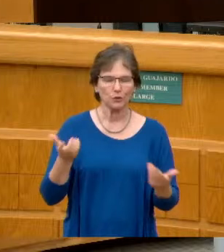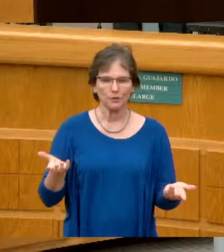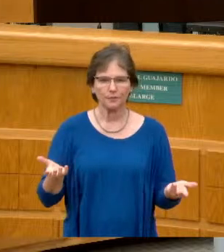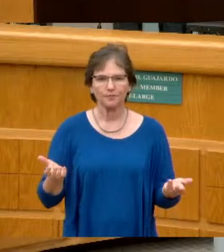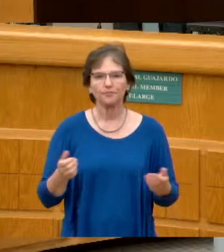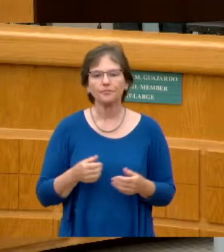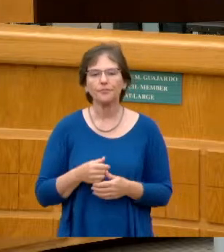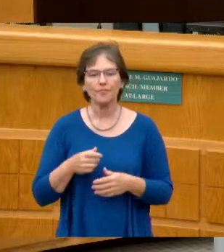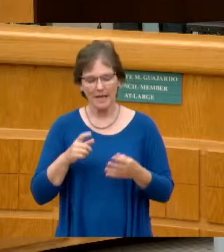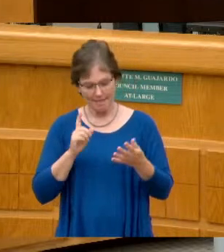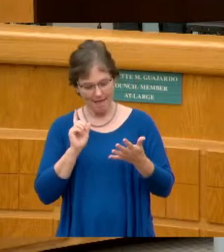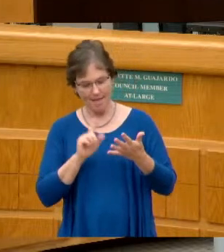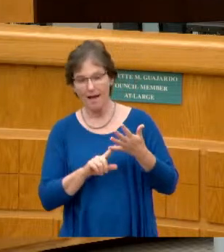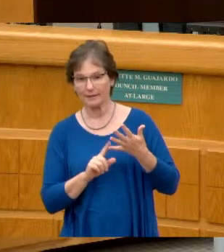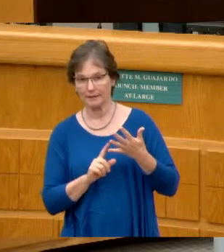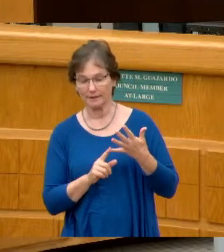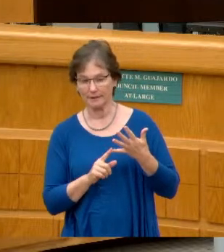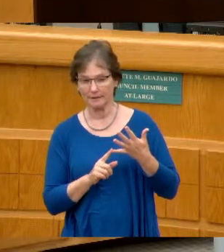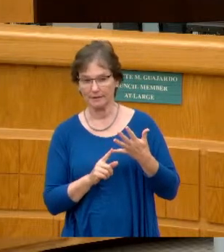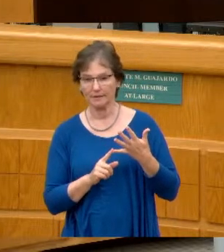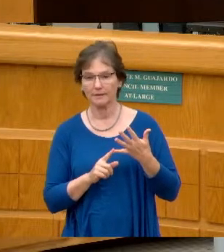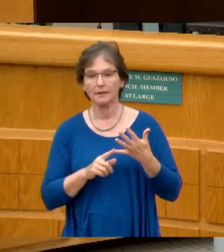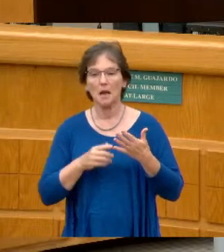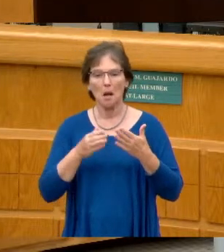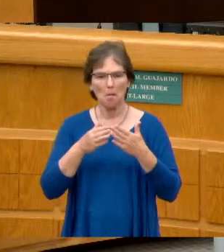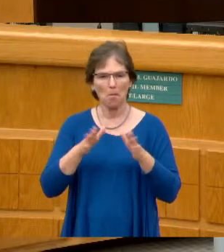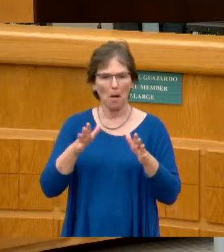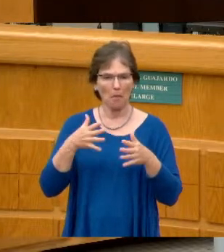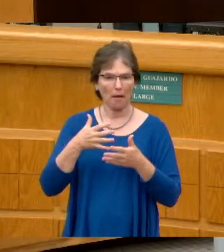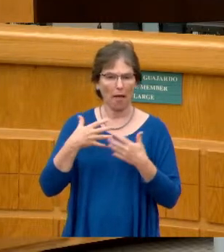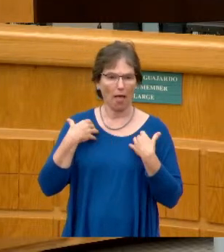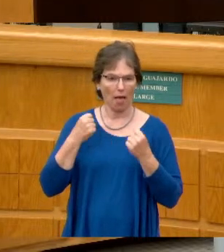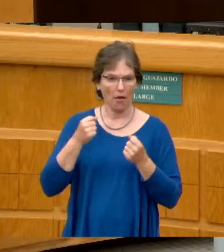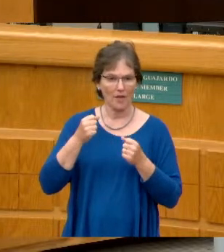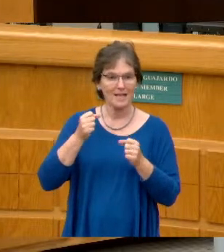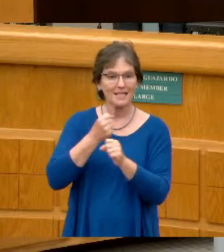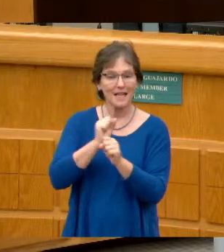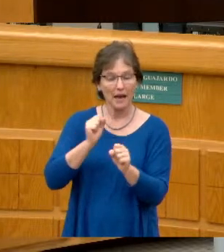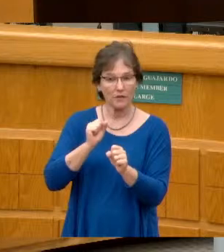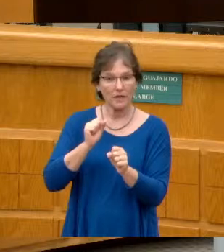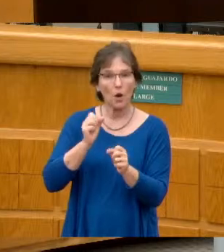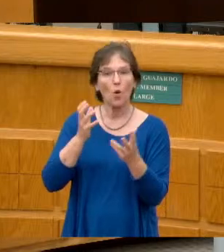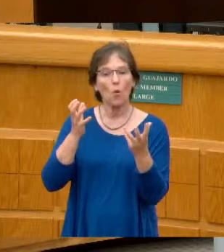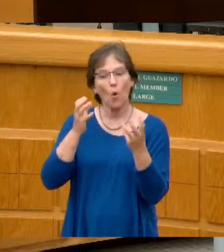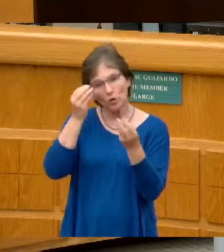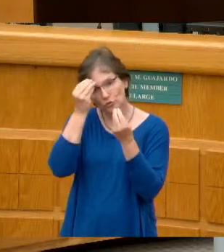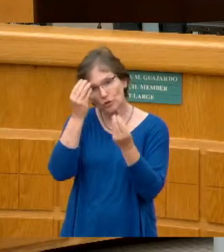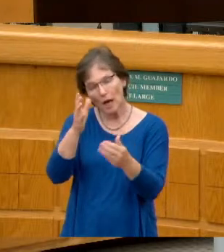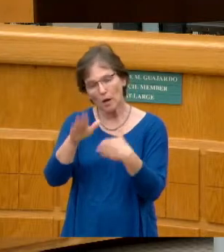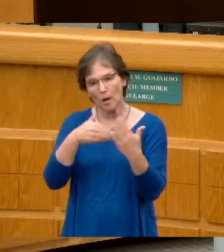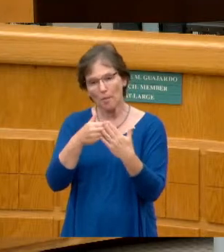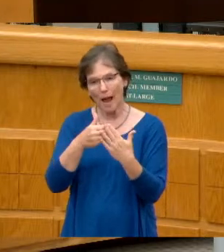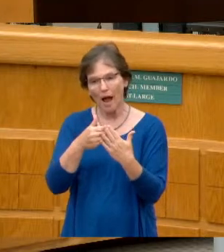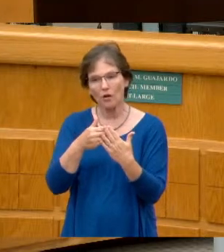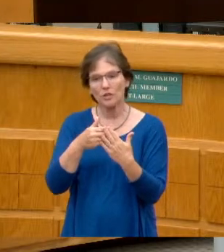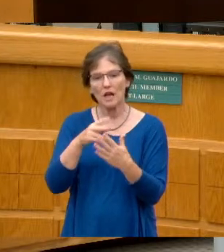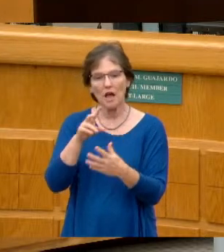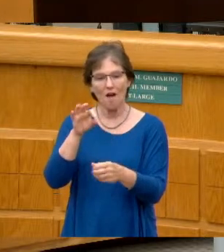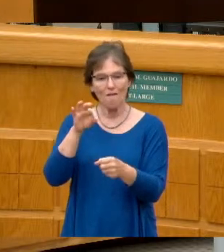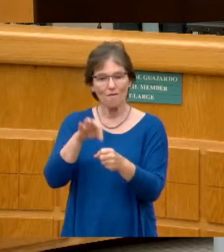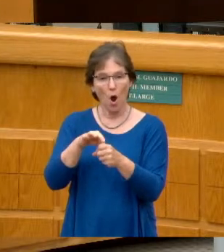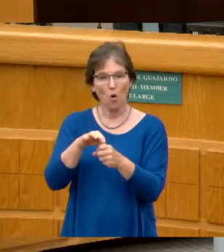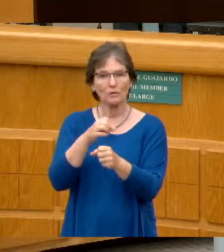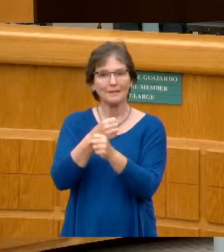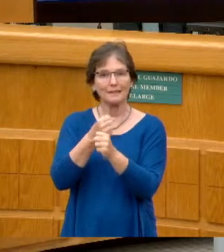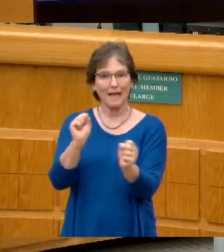Bottom line, I like to repeat it, Nueces County is ready for the future, no matter what it brings. I hope it brings